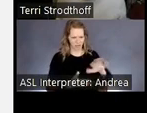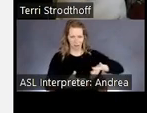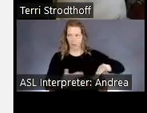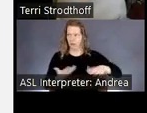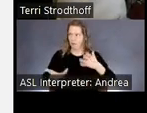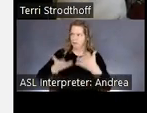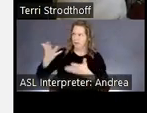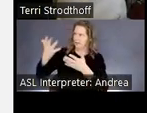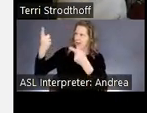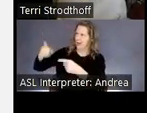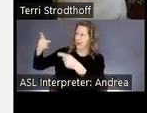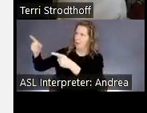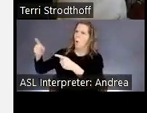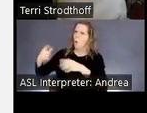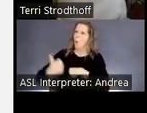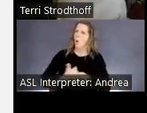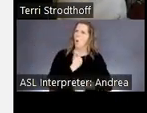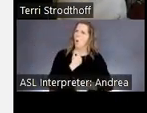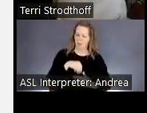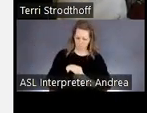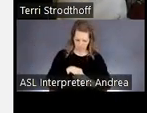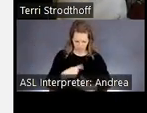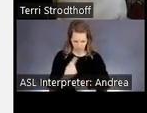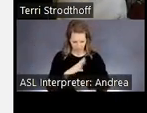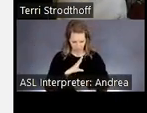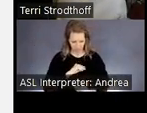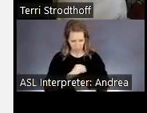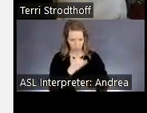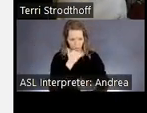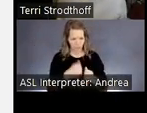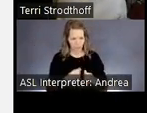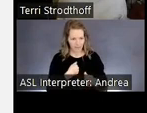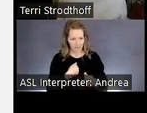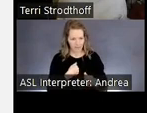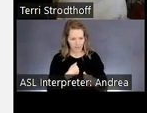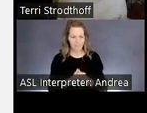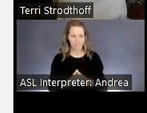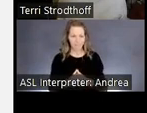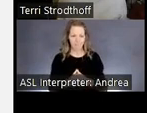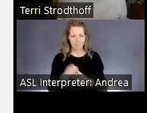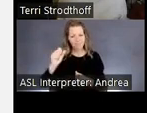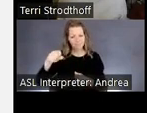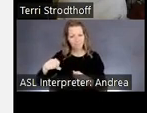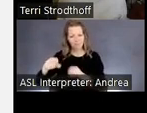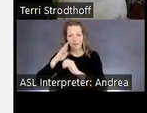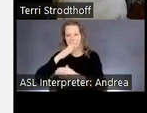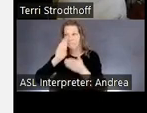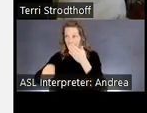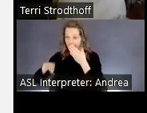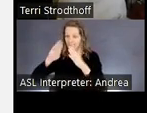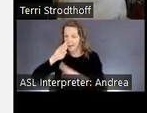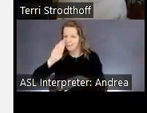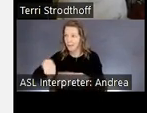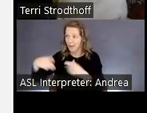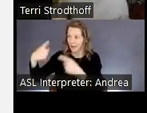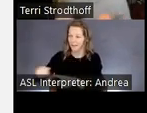happening? Oh, this must be my fault. Something's wrong with me. So it's not just when the bad things happen, but when the good things